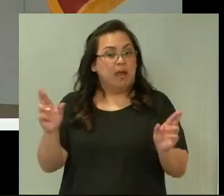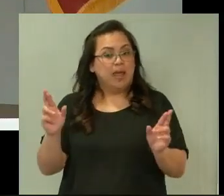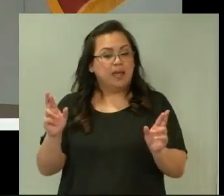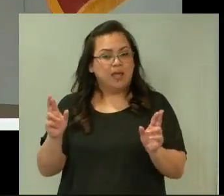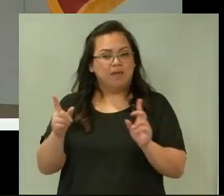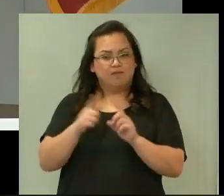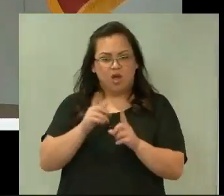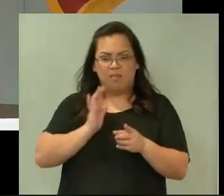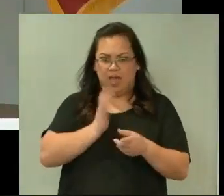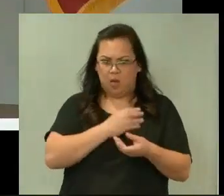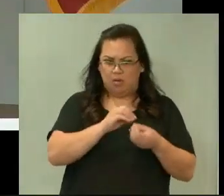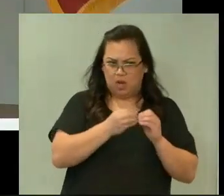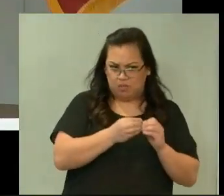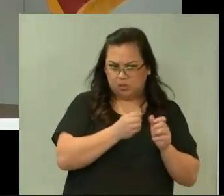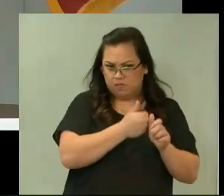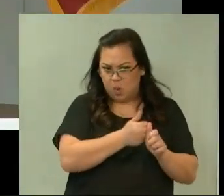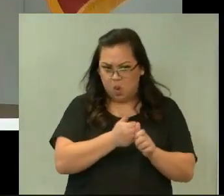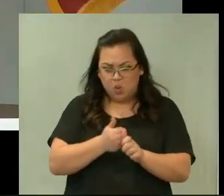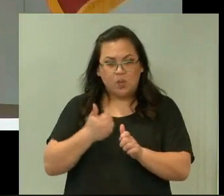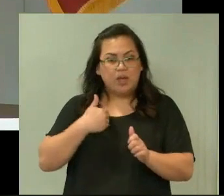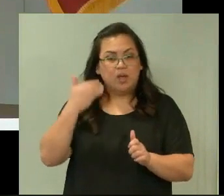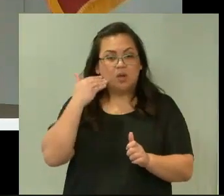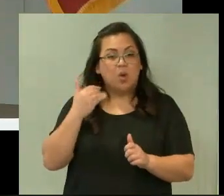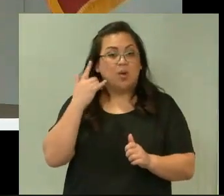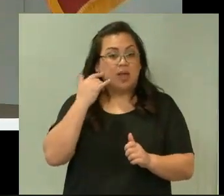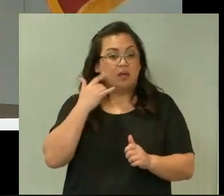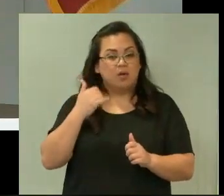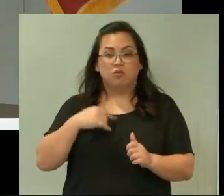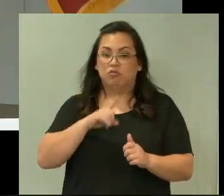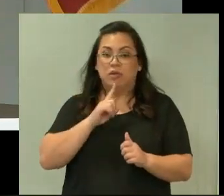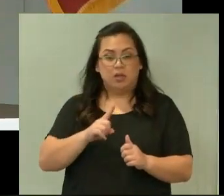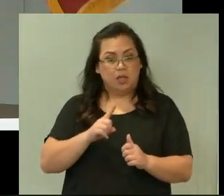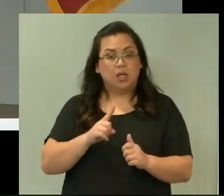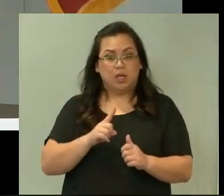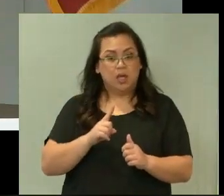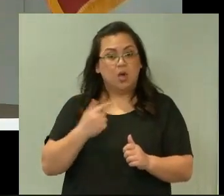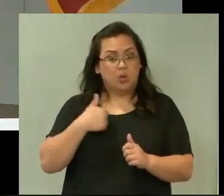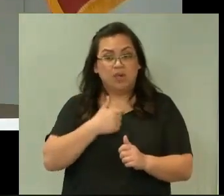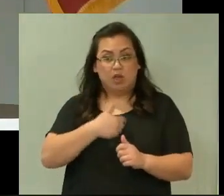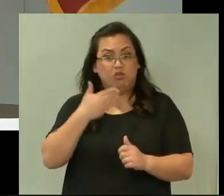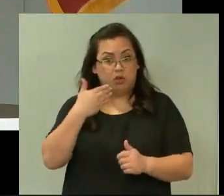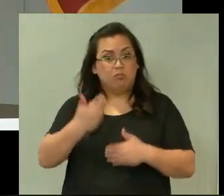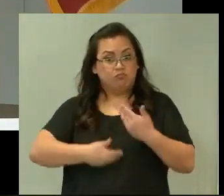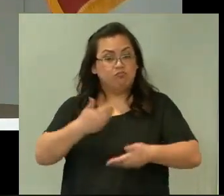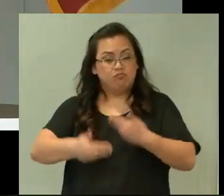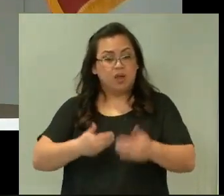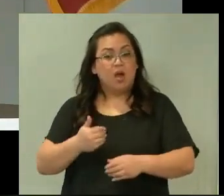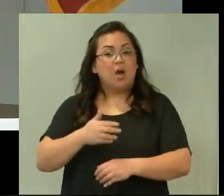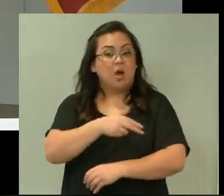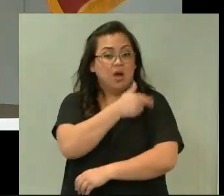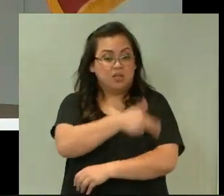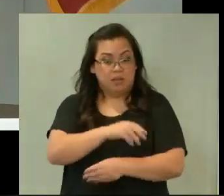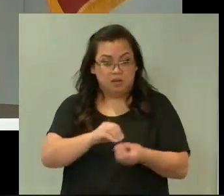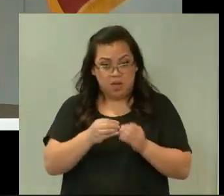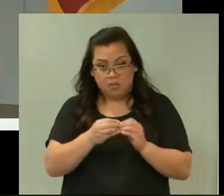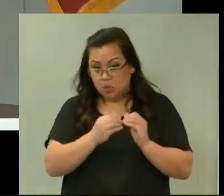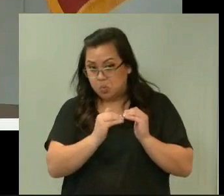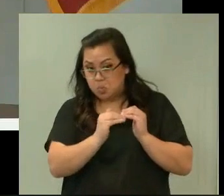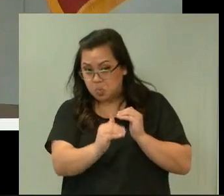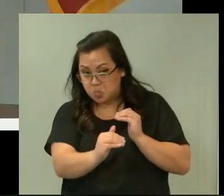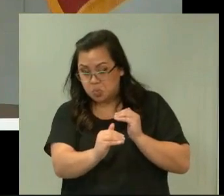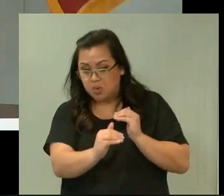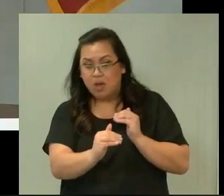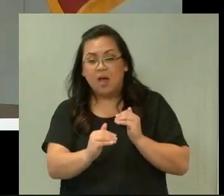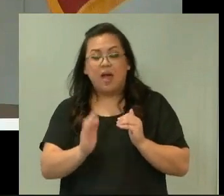metrics we've been tracking, knowing that California is making very significant progress, that our hospitalizations are stable, that